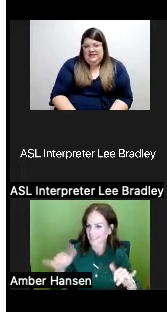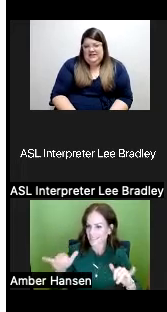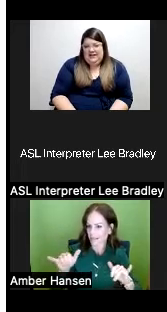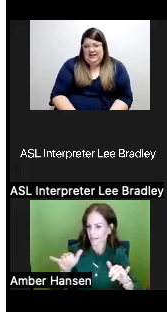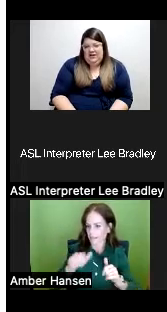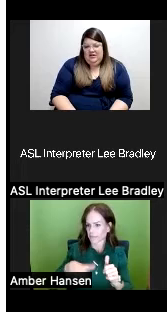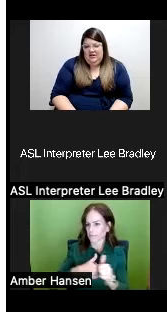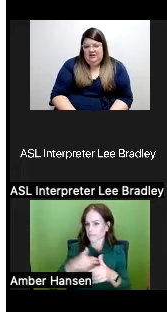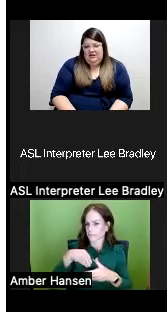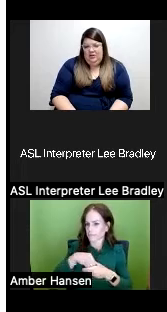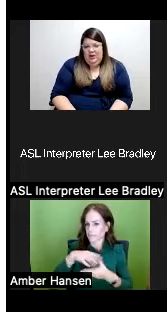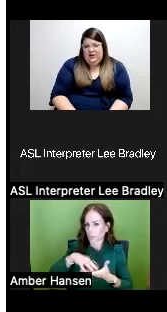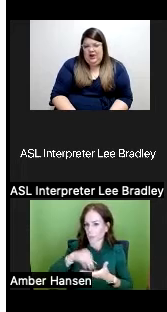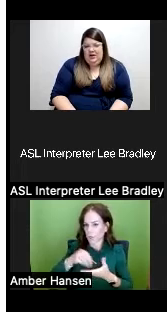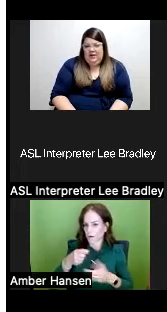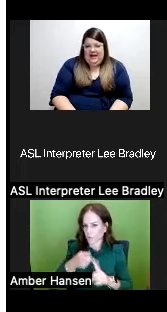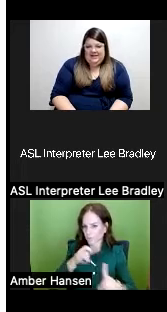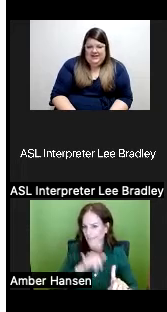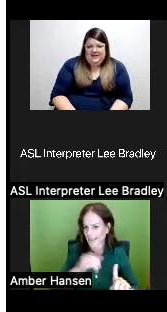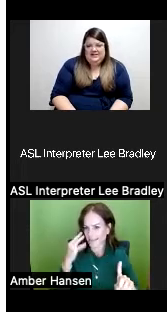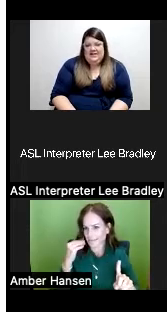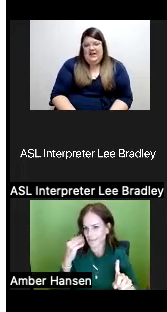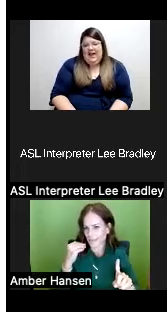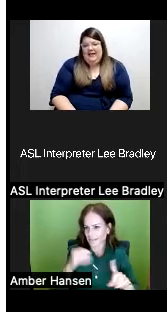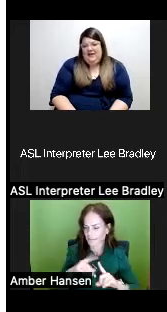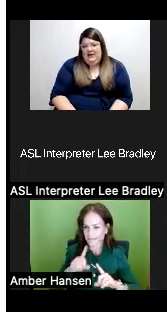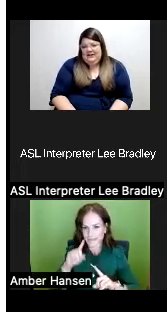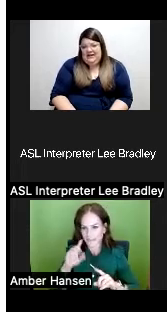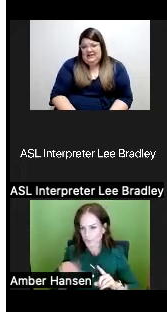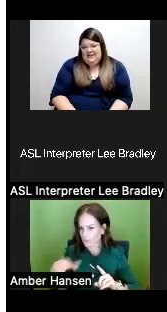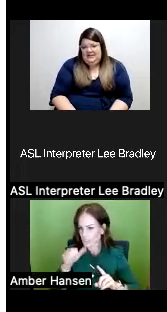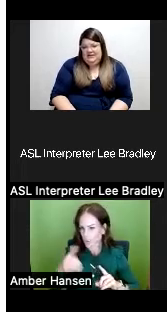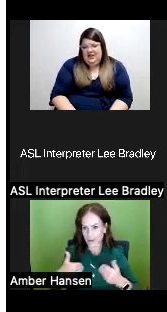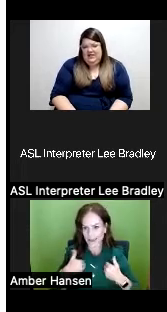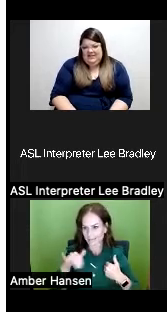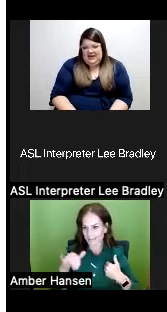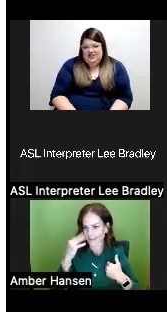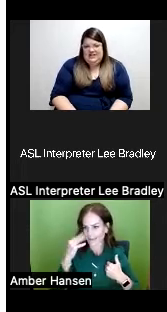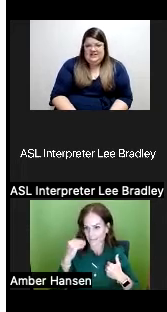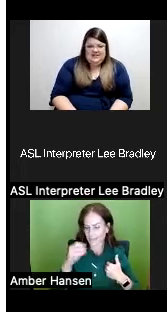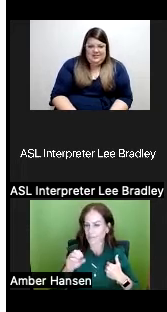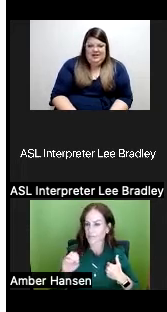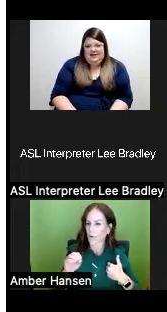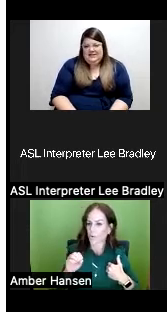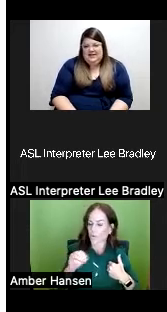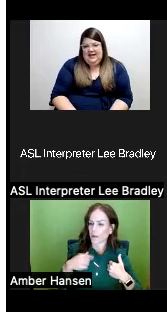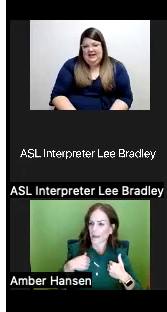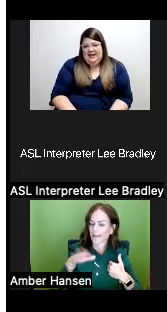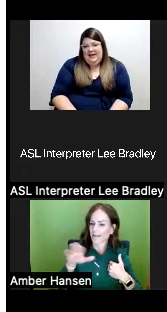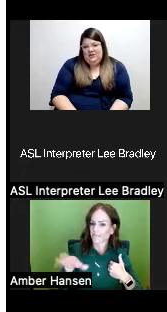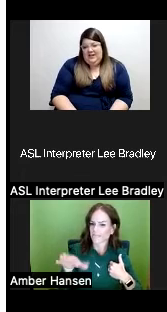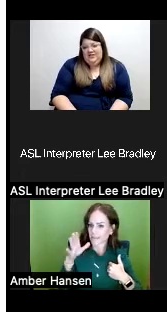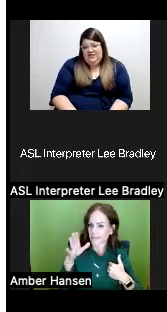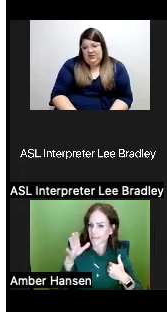often hear what's going on behind the scenes, and they're hearing incidental conversations and discipline and things like